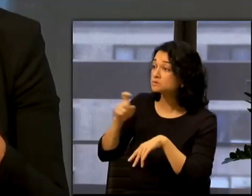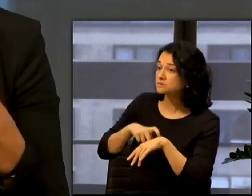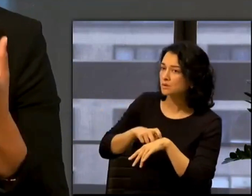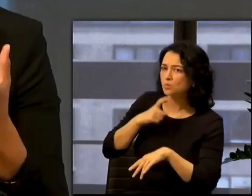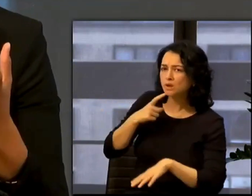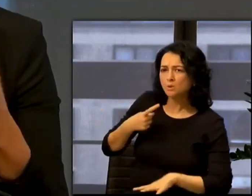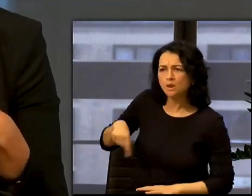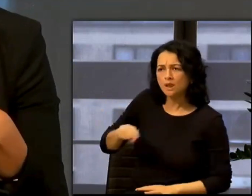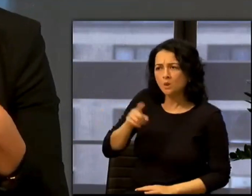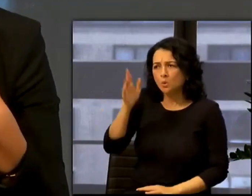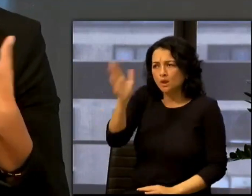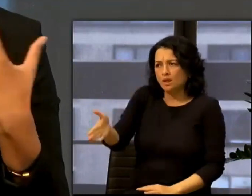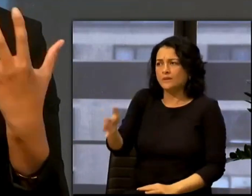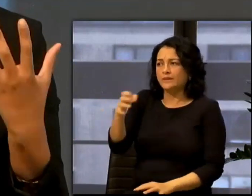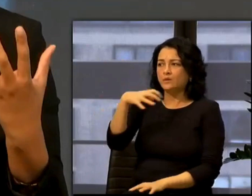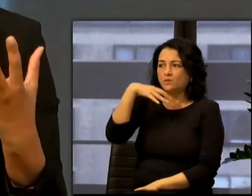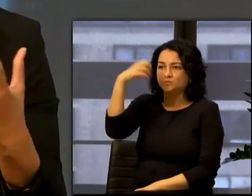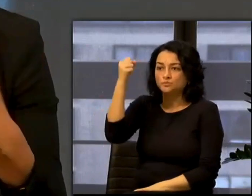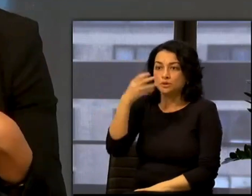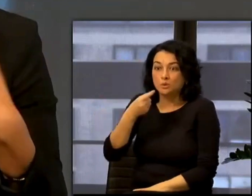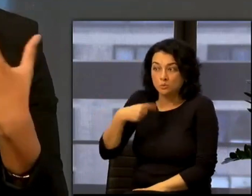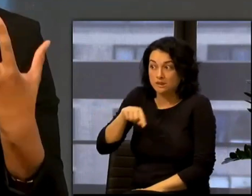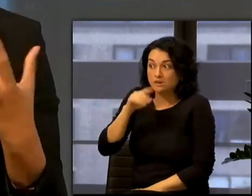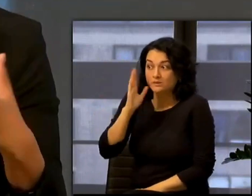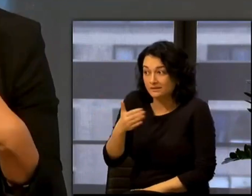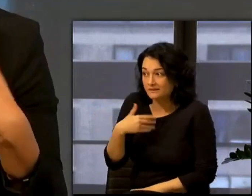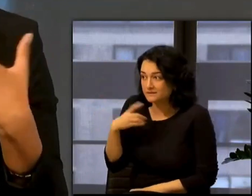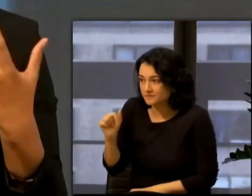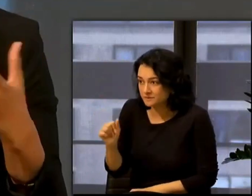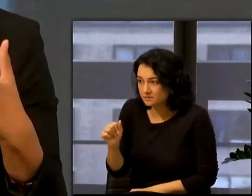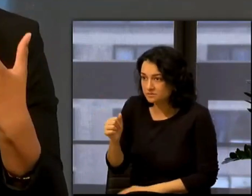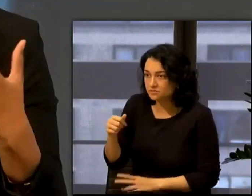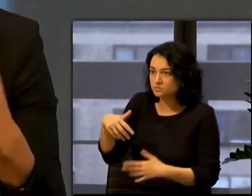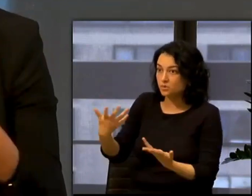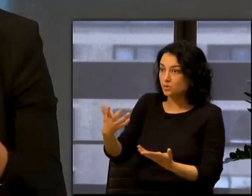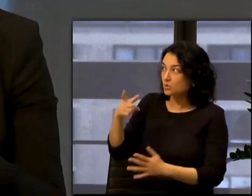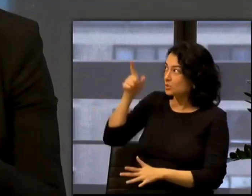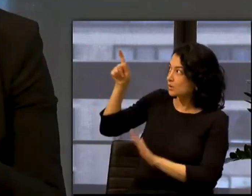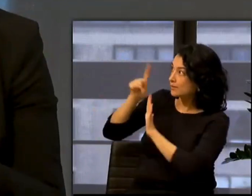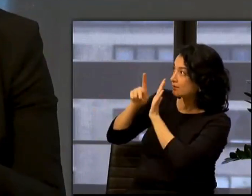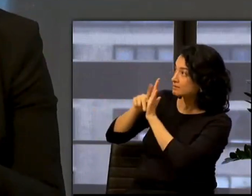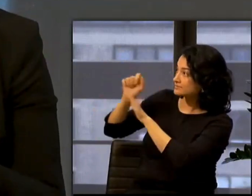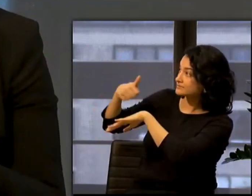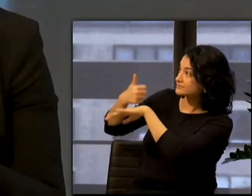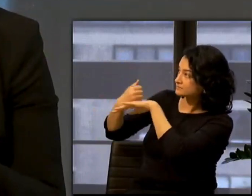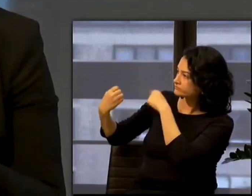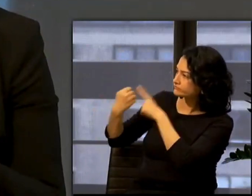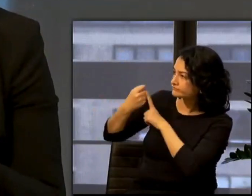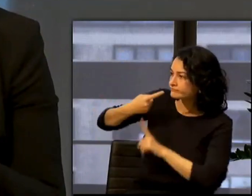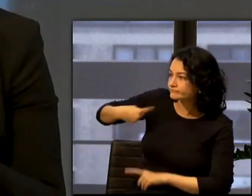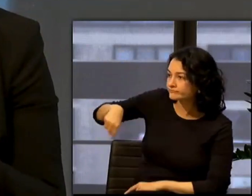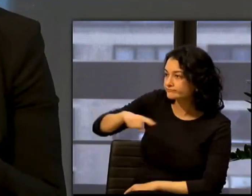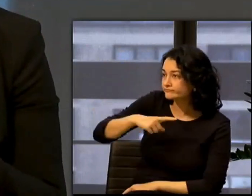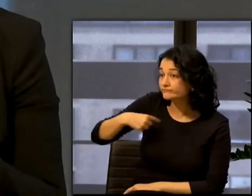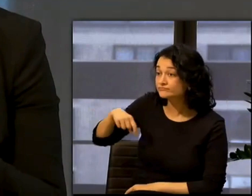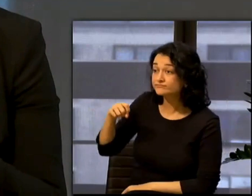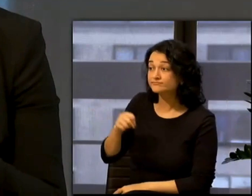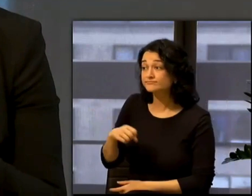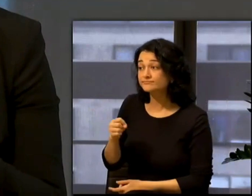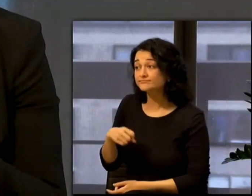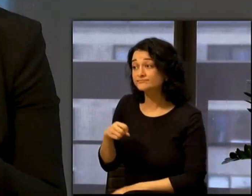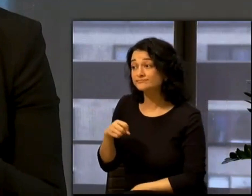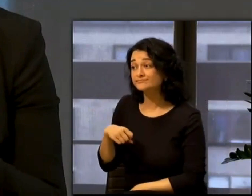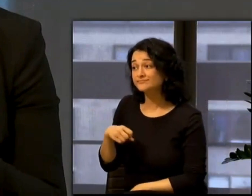for ourselves, like when we're designing policies, programs, systems, so on and so forth, right? Just like think about, would what